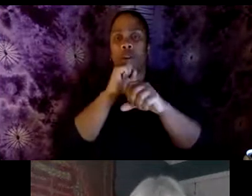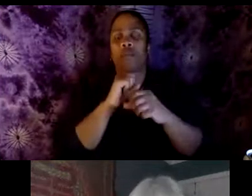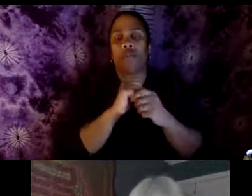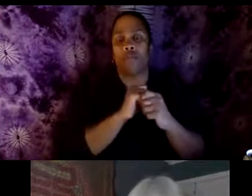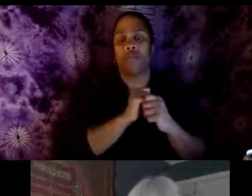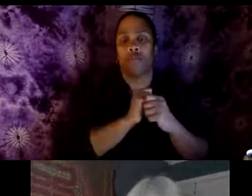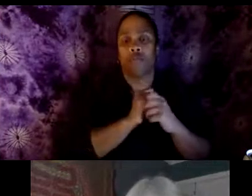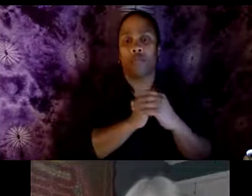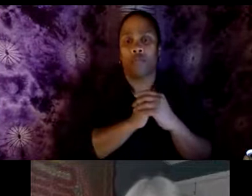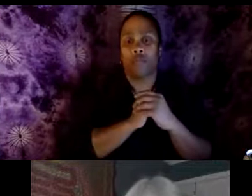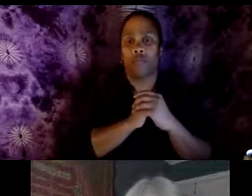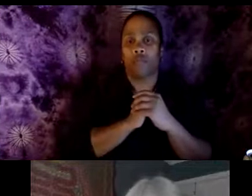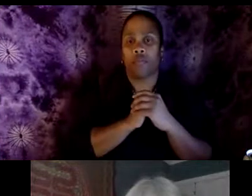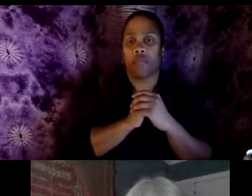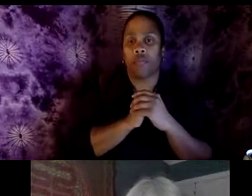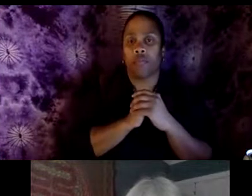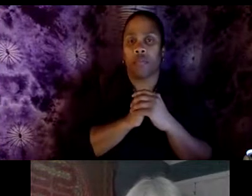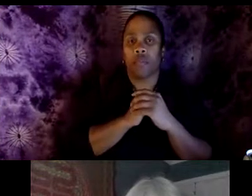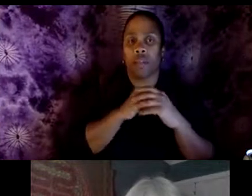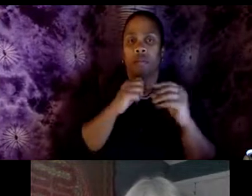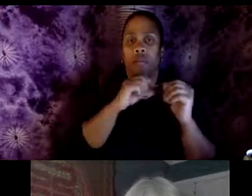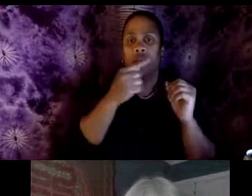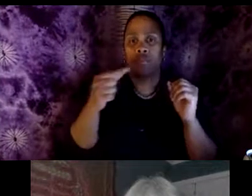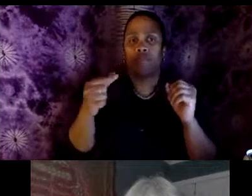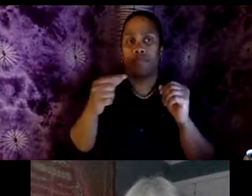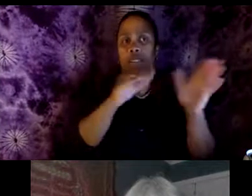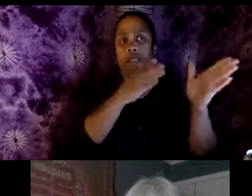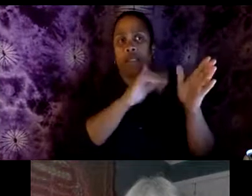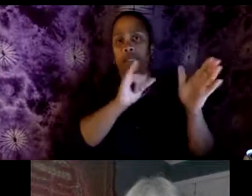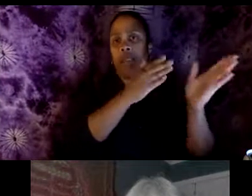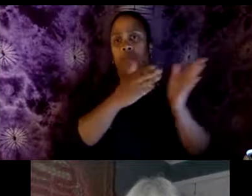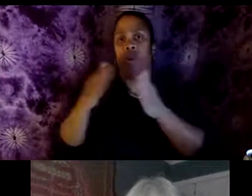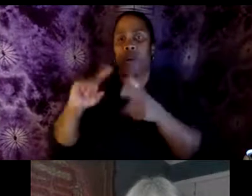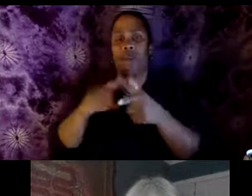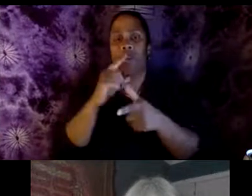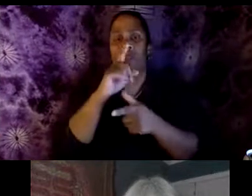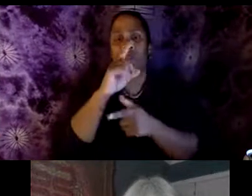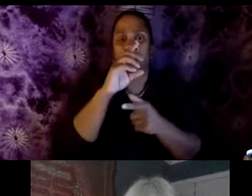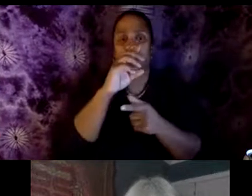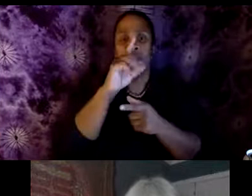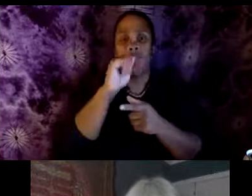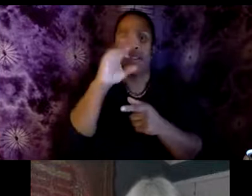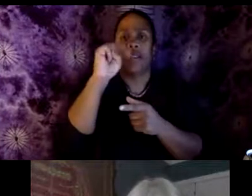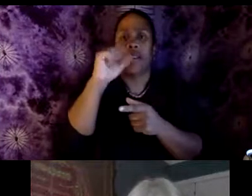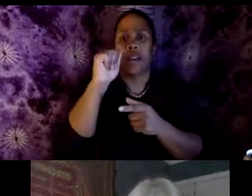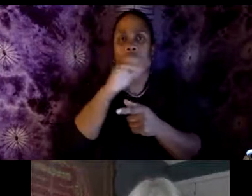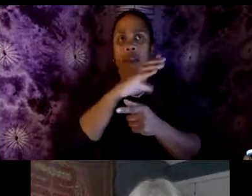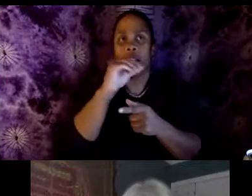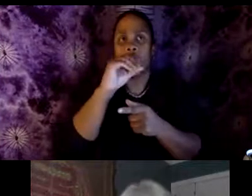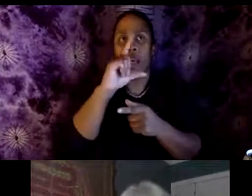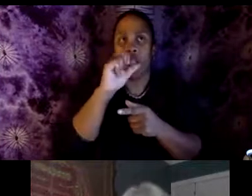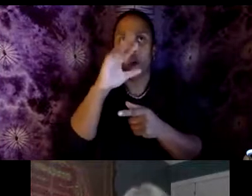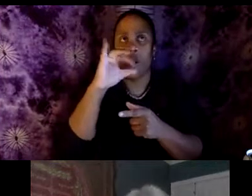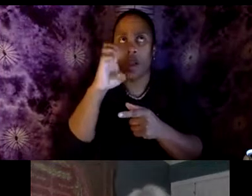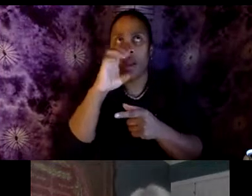chat. All right, maybe let's go through a related order as before. I think it was Dr. Tina, and then Dr. Tina, and then Laurie, and